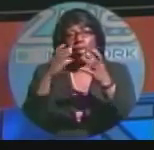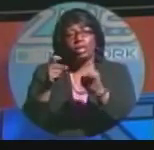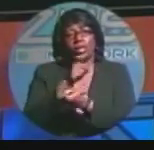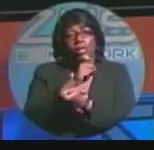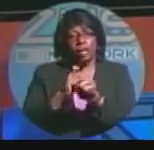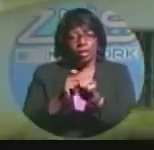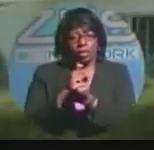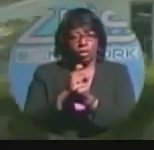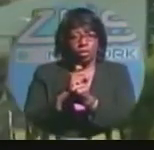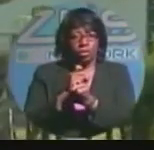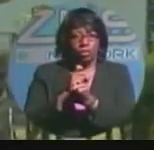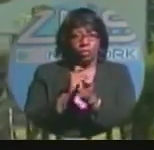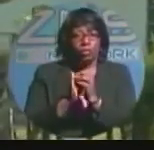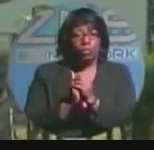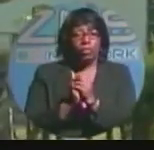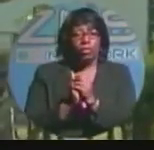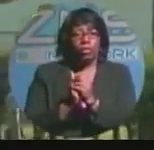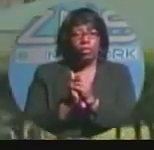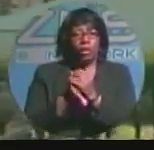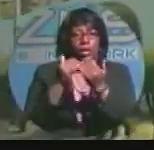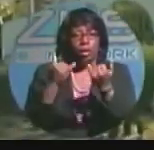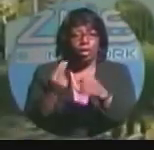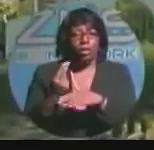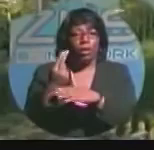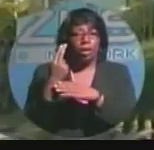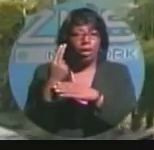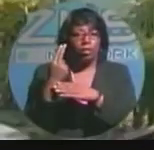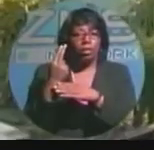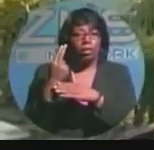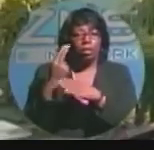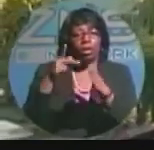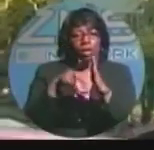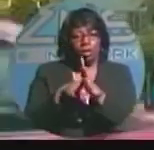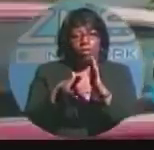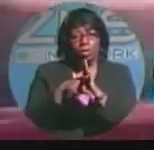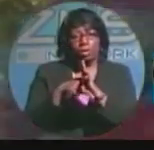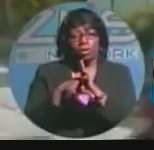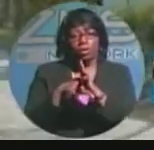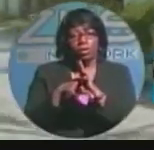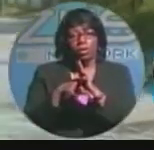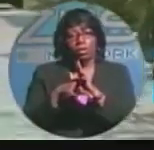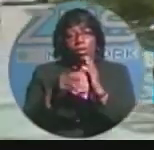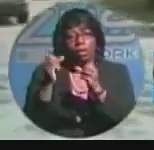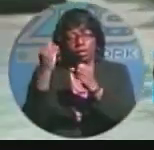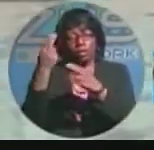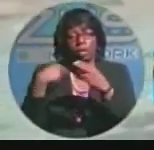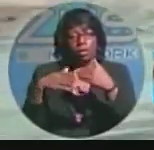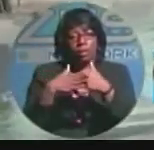transformers. Well, the country's water count going up another notch. We'll have the details when we return.